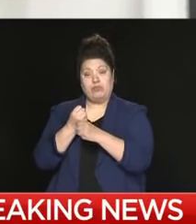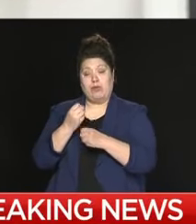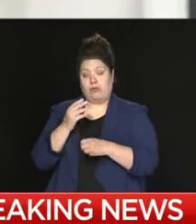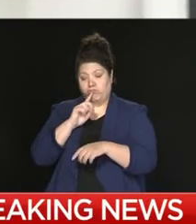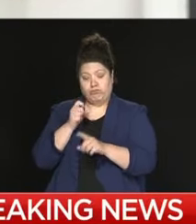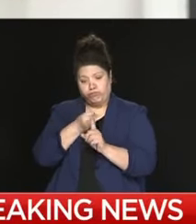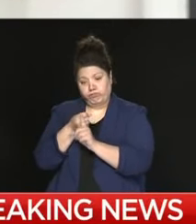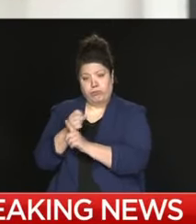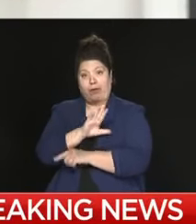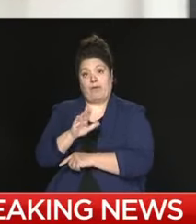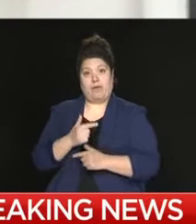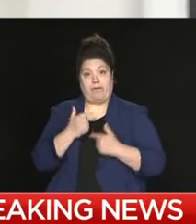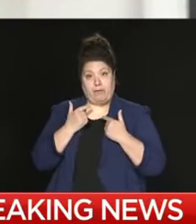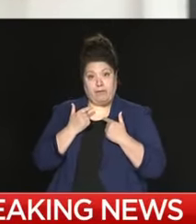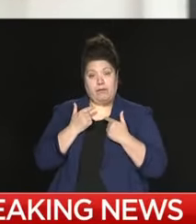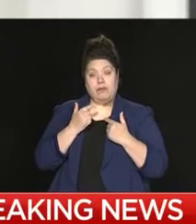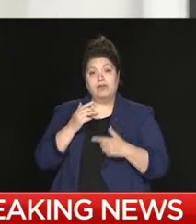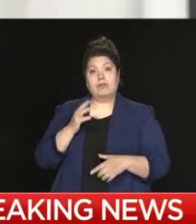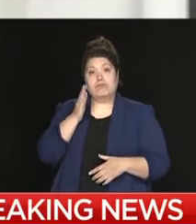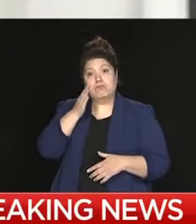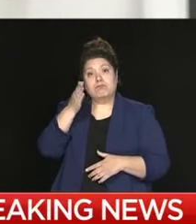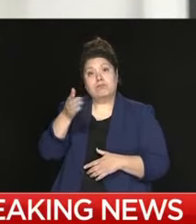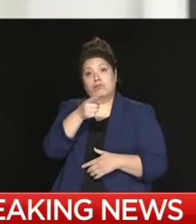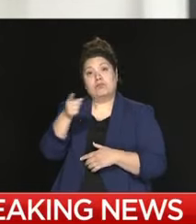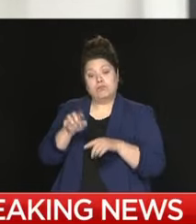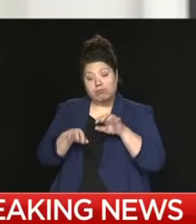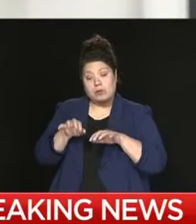can find more information at